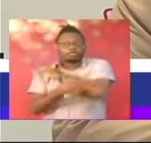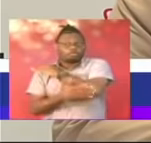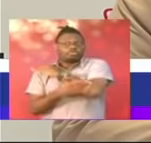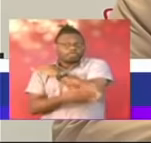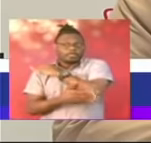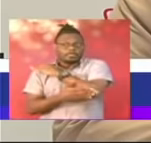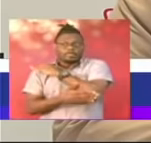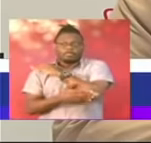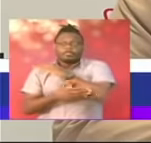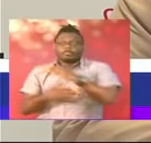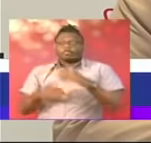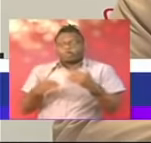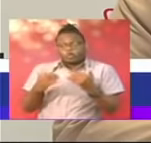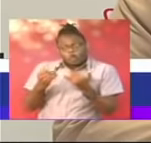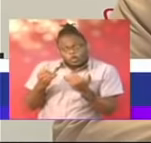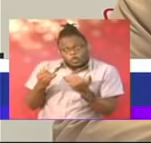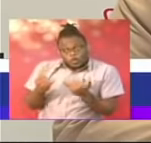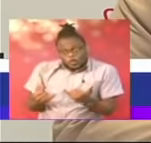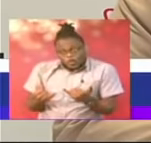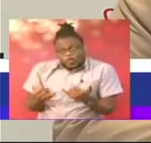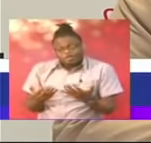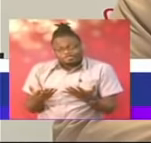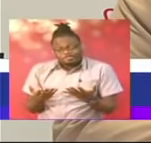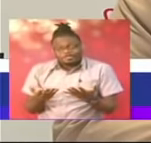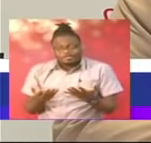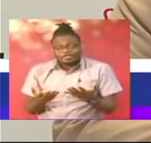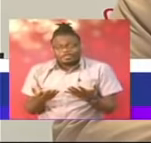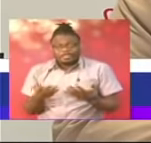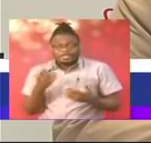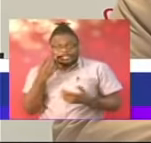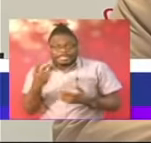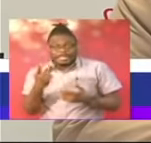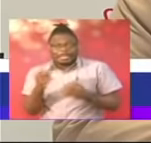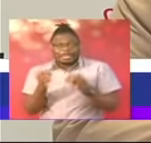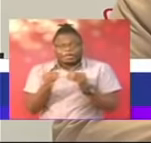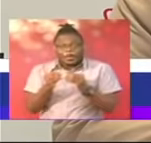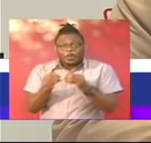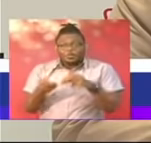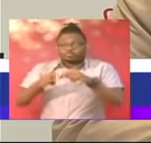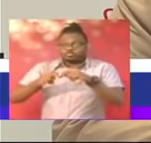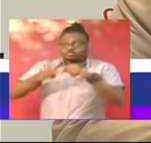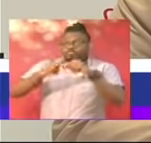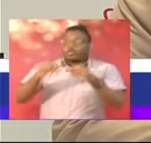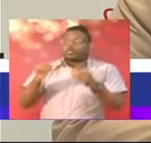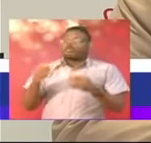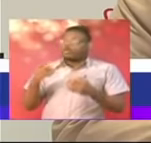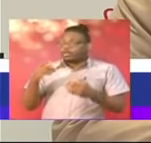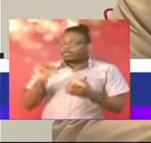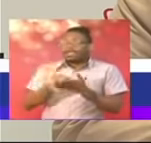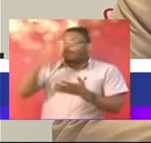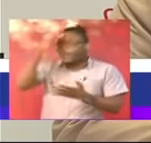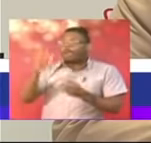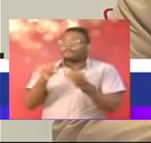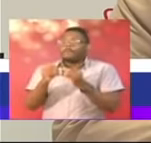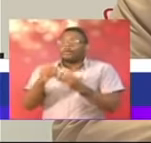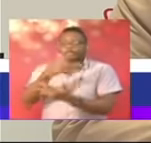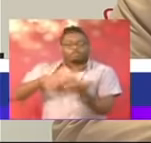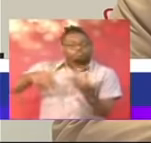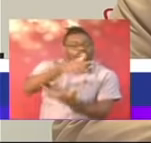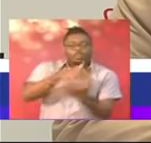even saw additional or rises in cases as they had more movement, release of restrictions, etc. What was